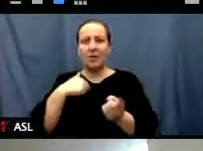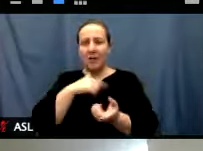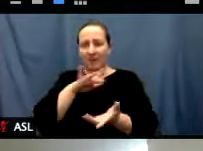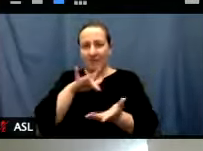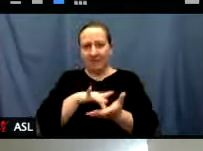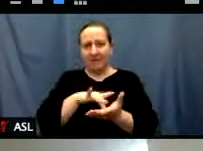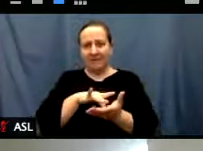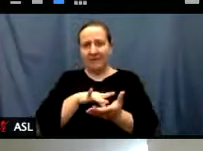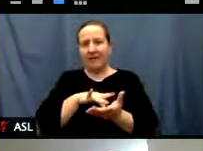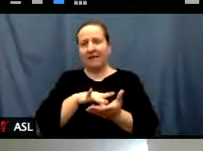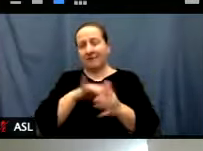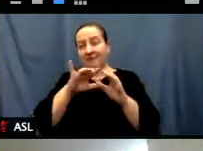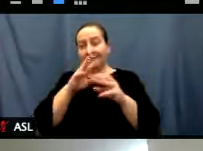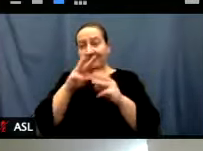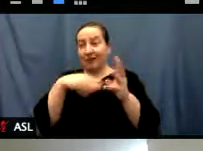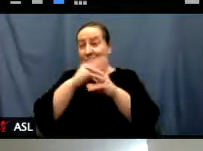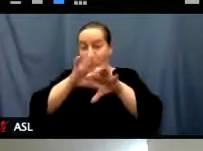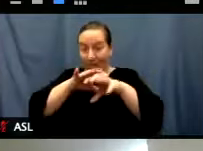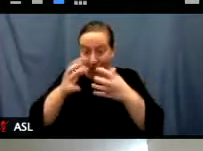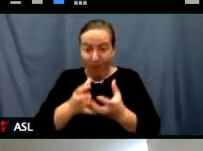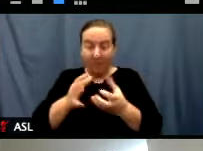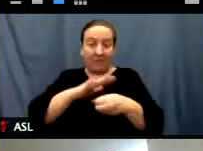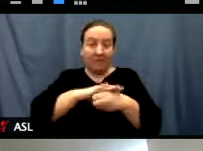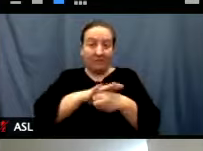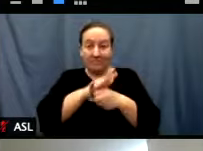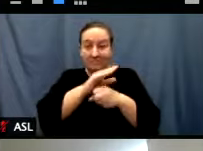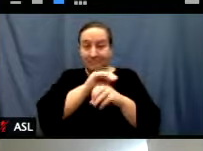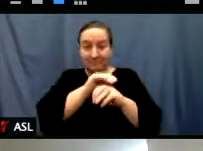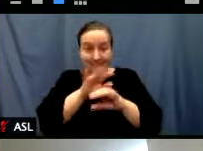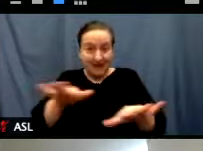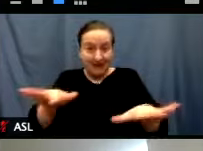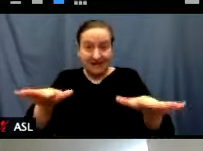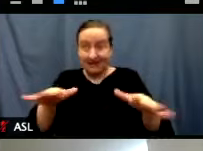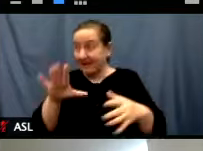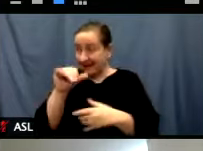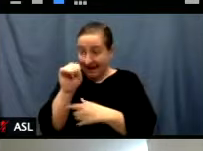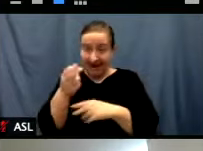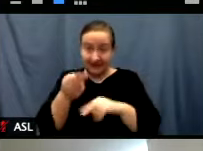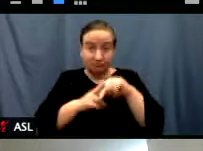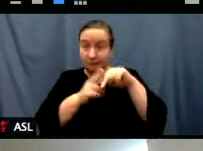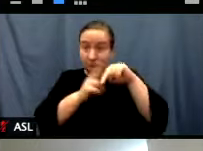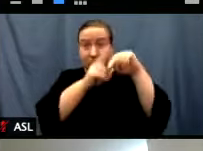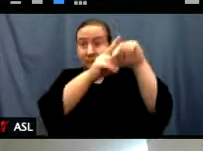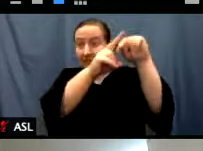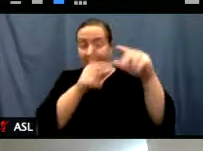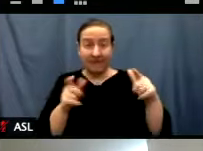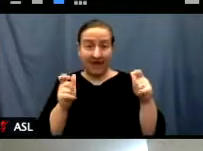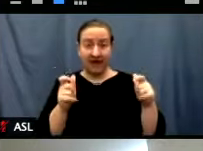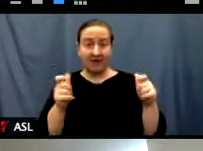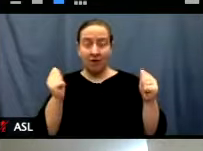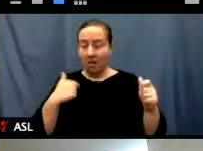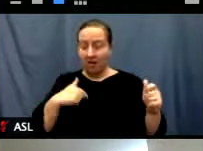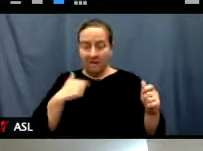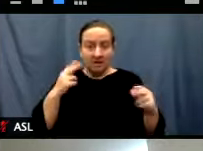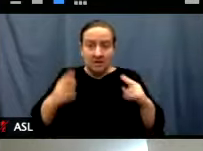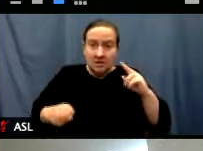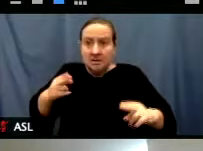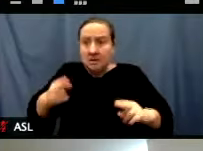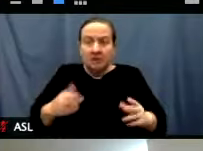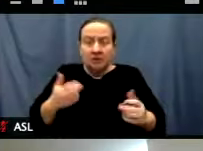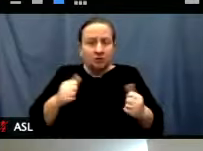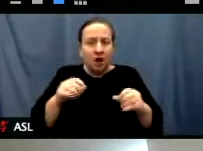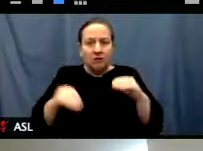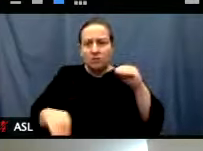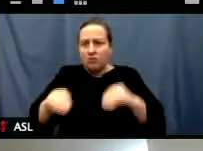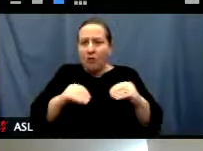global pandemic where cases are rising incredibly rapidly, and we are all moving as fast